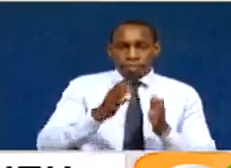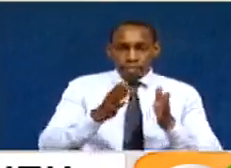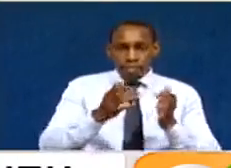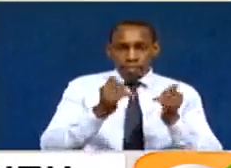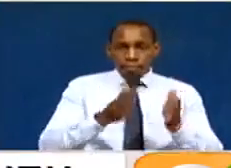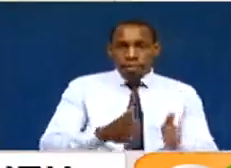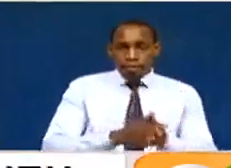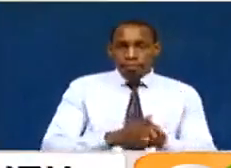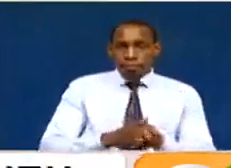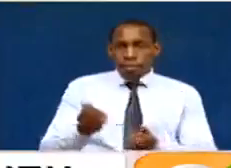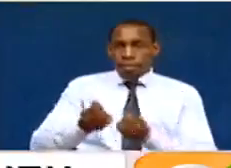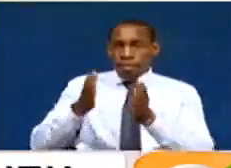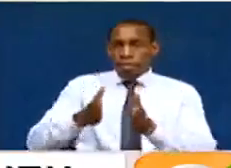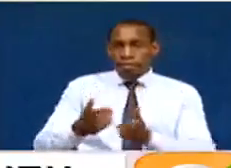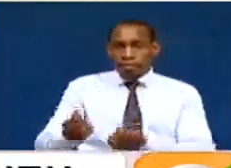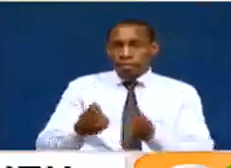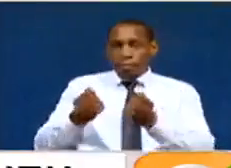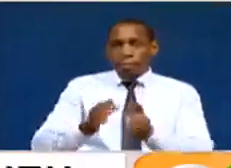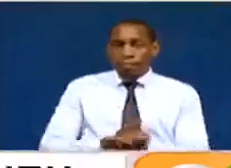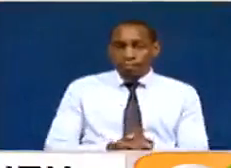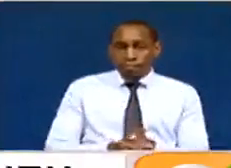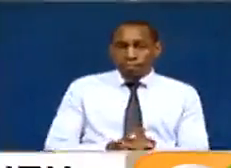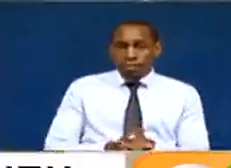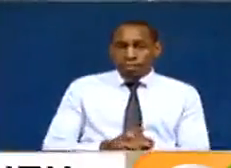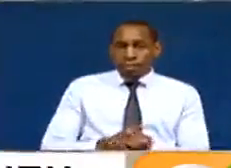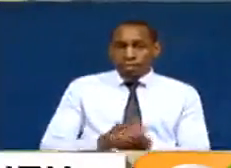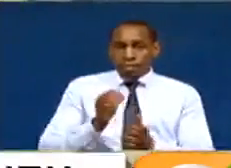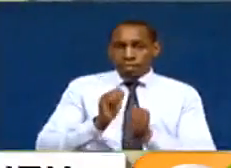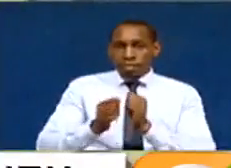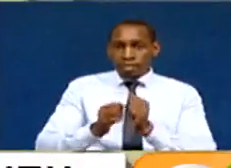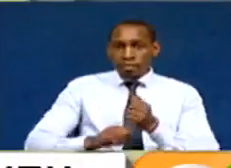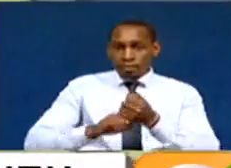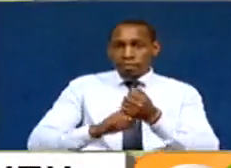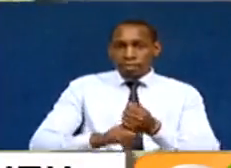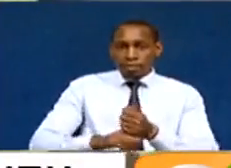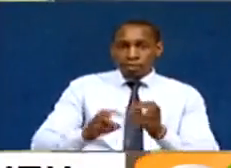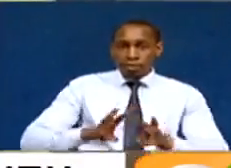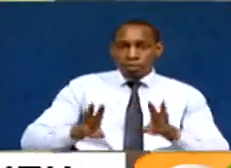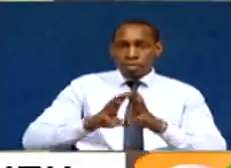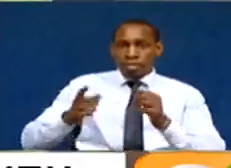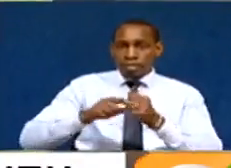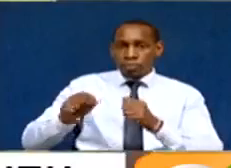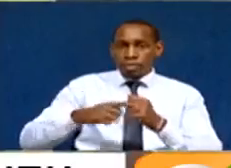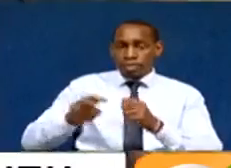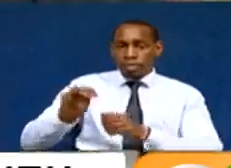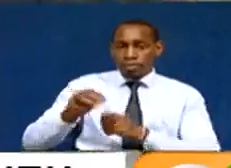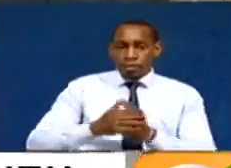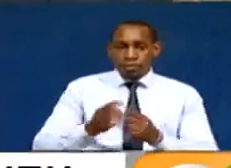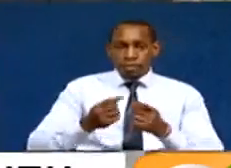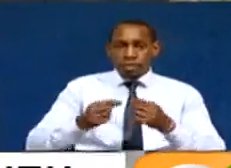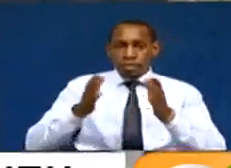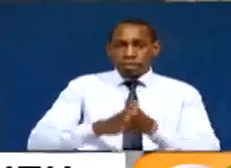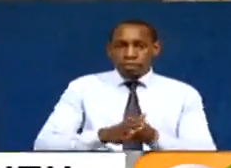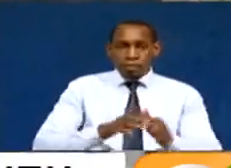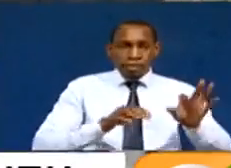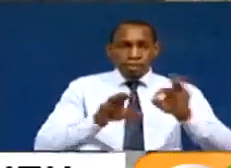Okutoyi and rally driver McCree Kimathi. The sponsorship for 2022 is worth 6.6 million Kenya shillings, with winners